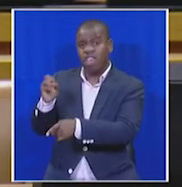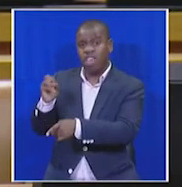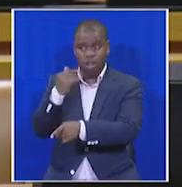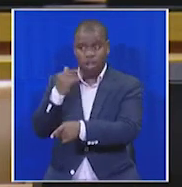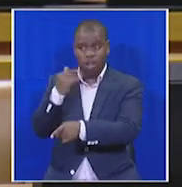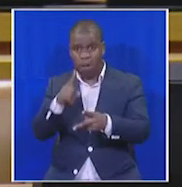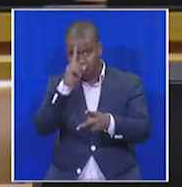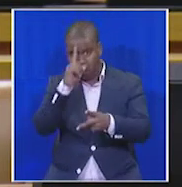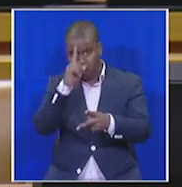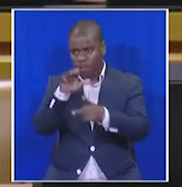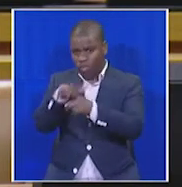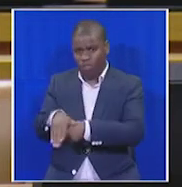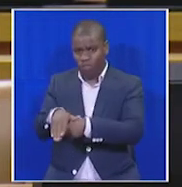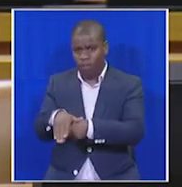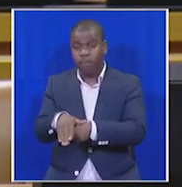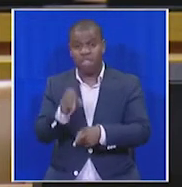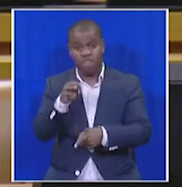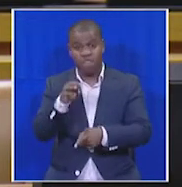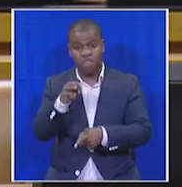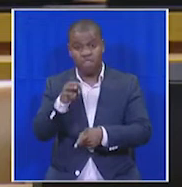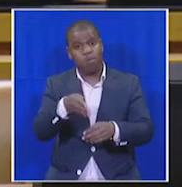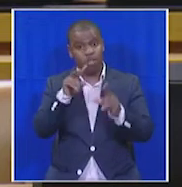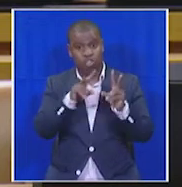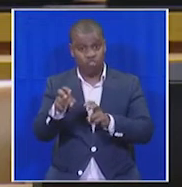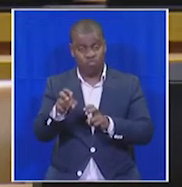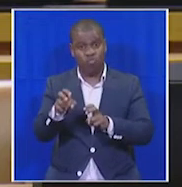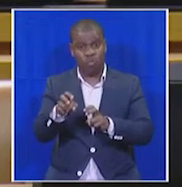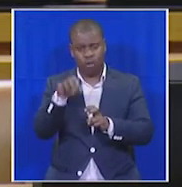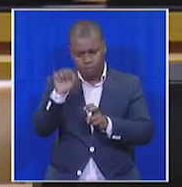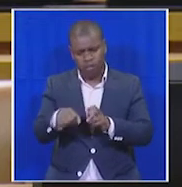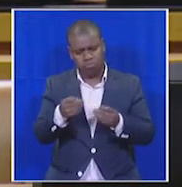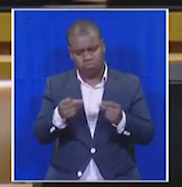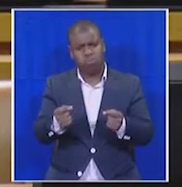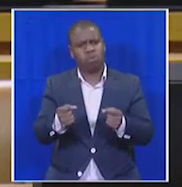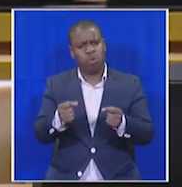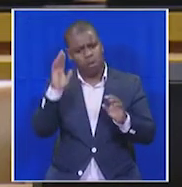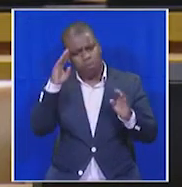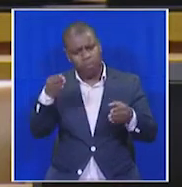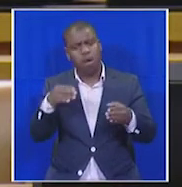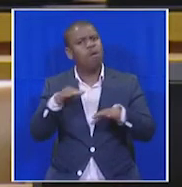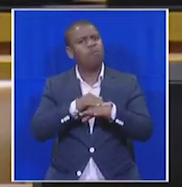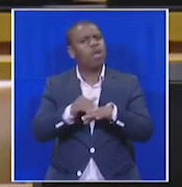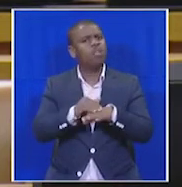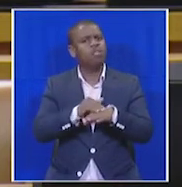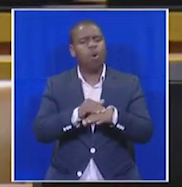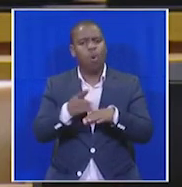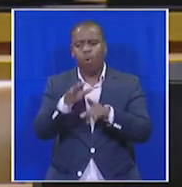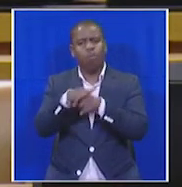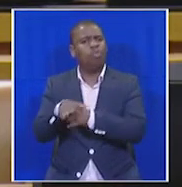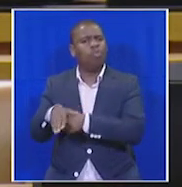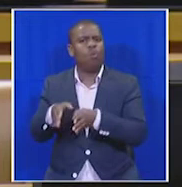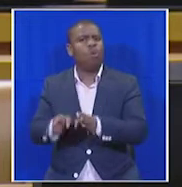there are matters on the table, they must be dealt with in a non-discriminatory